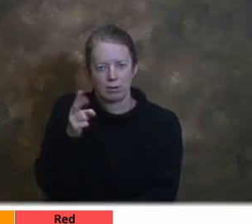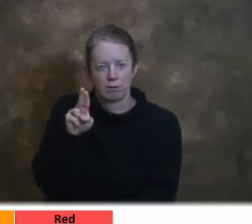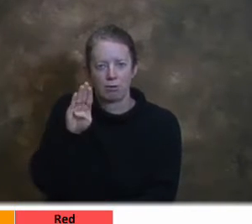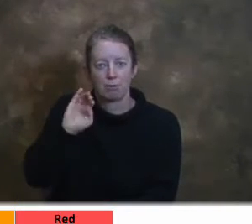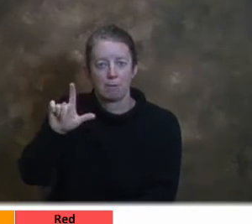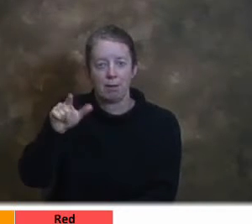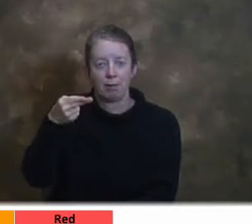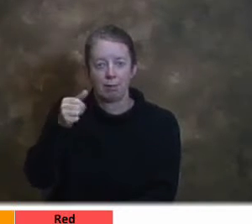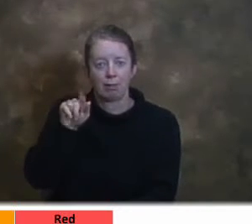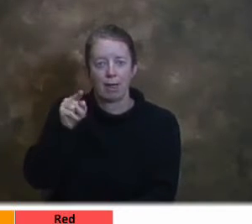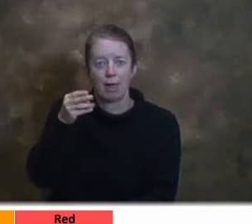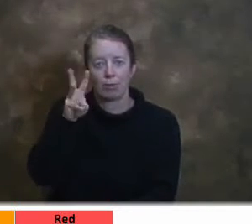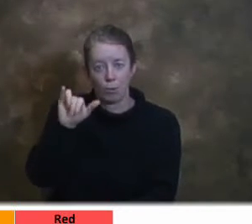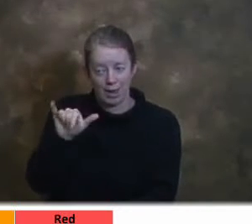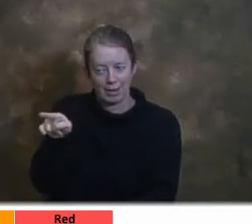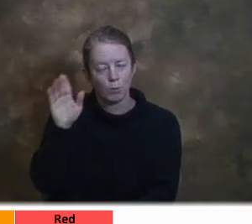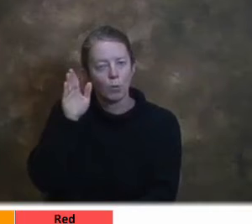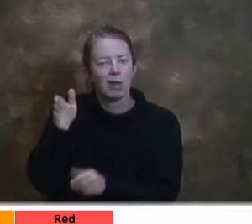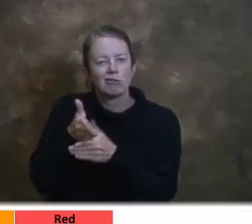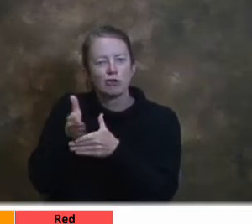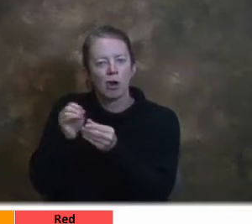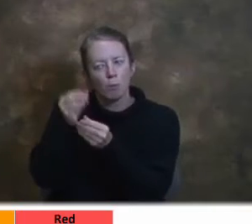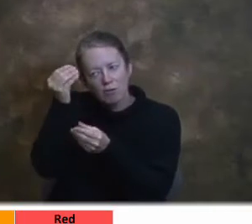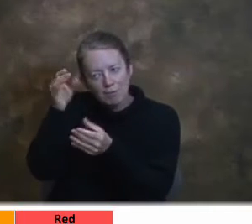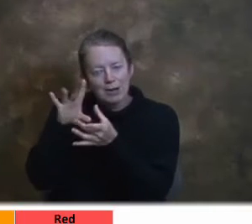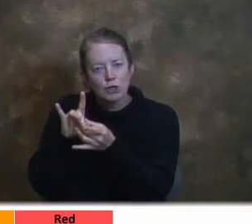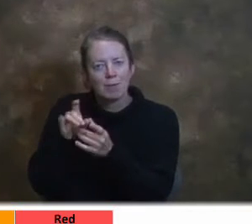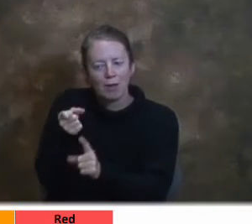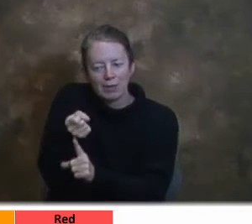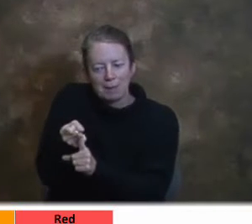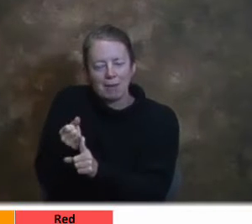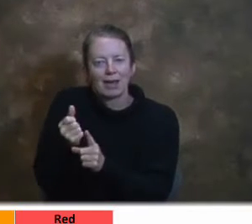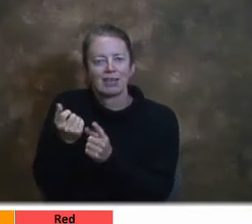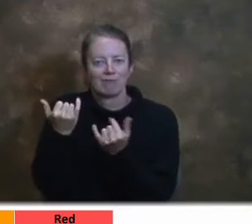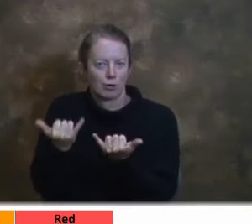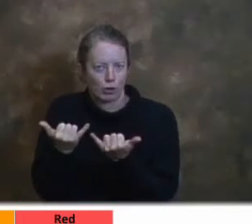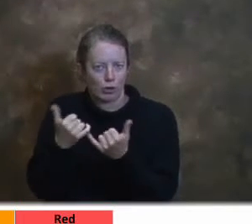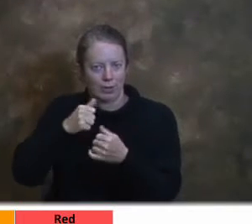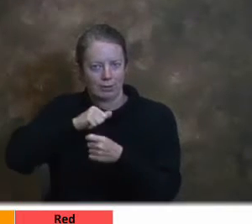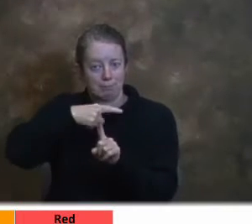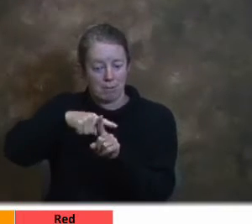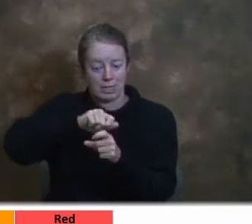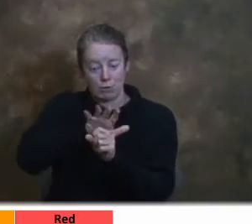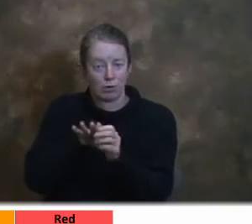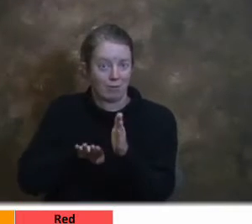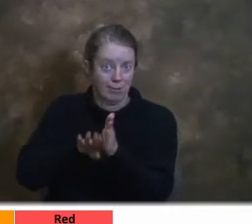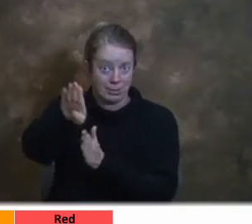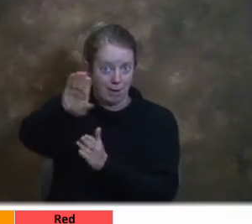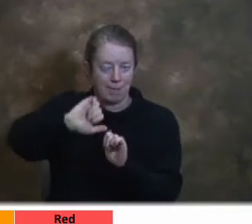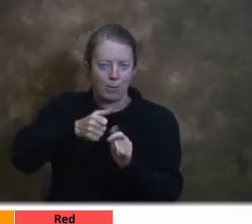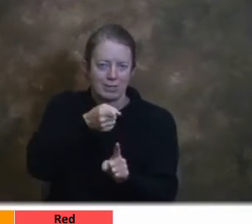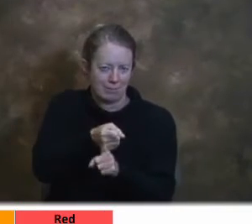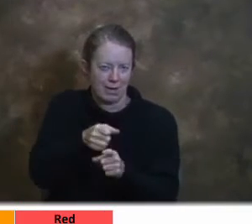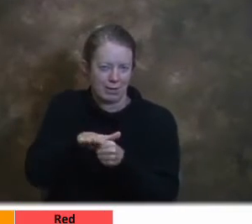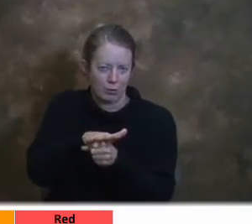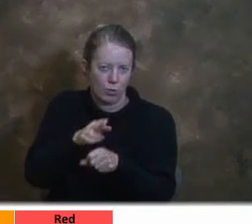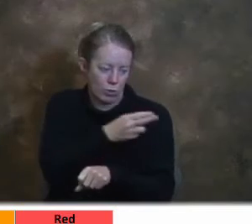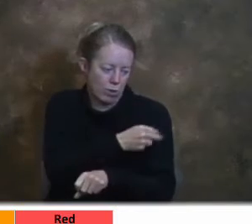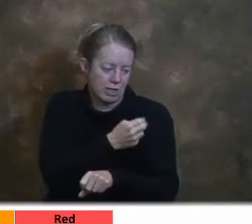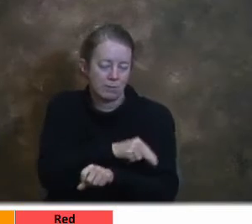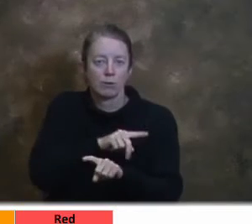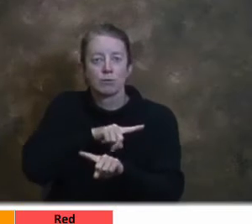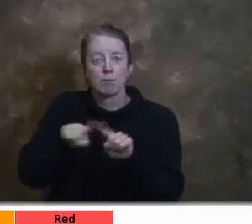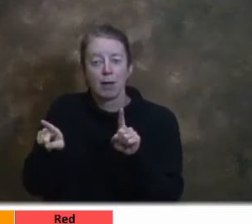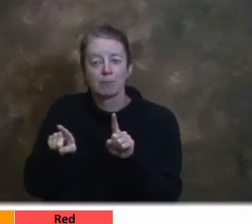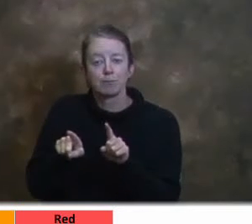more insight on the impact of our current surge on local hospitals. But in short, the percent of inpatient beds occupied